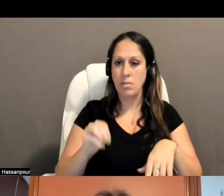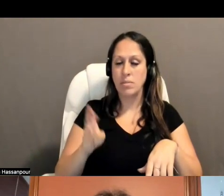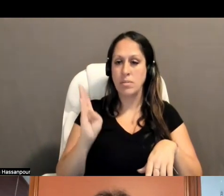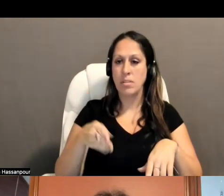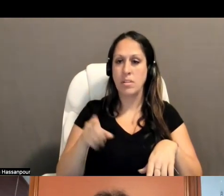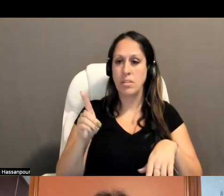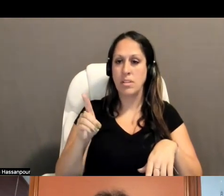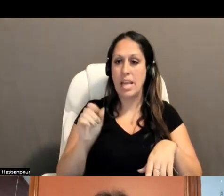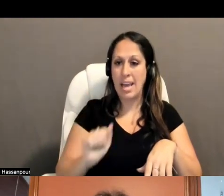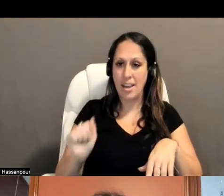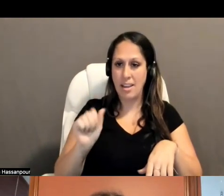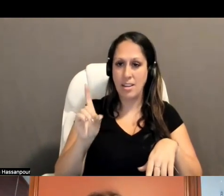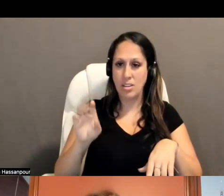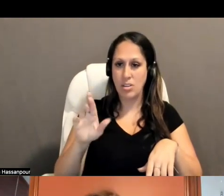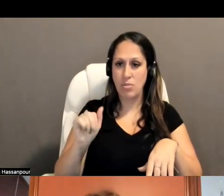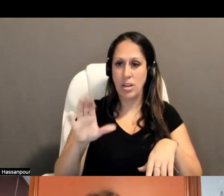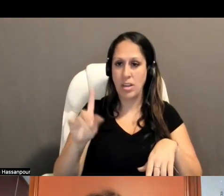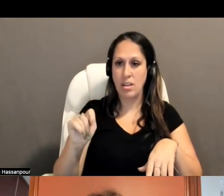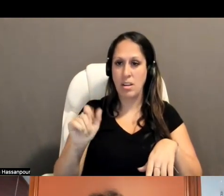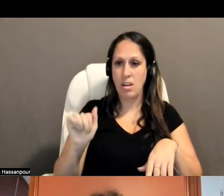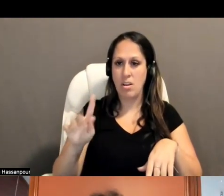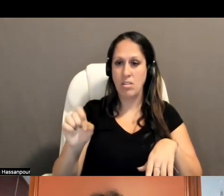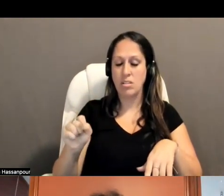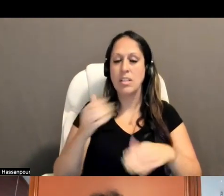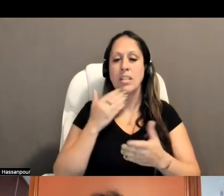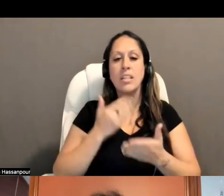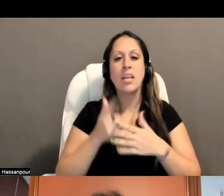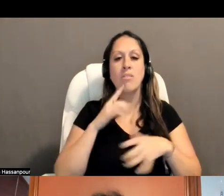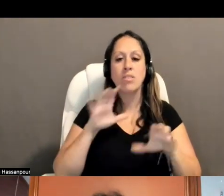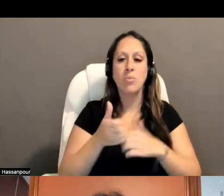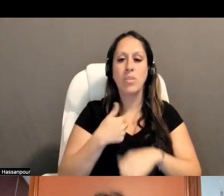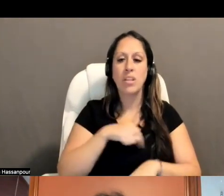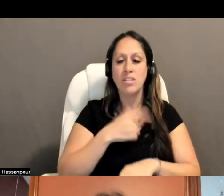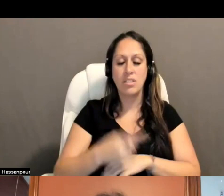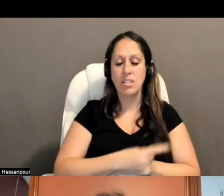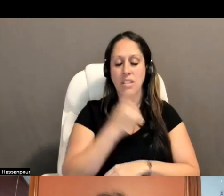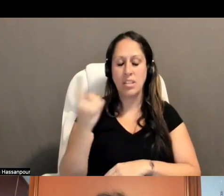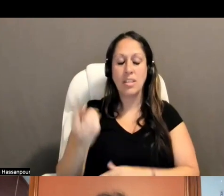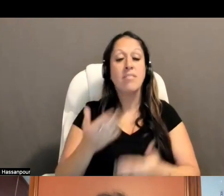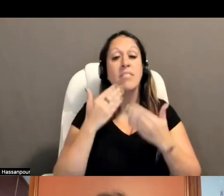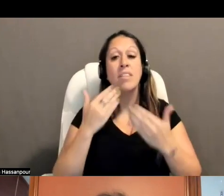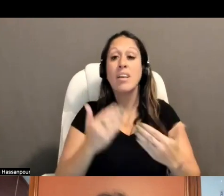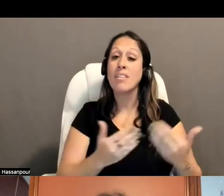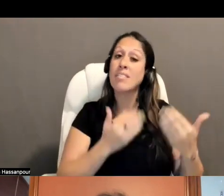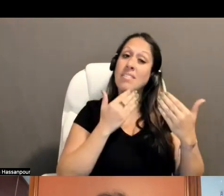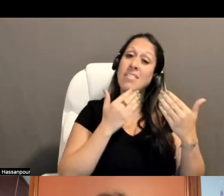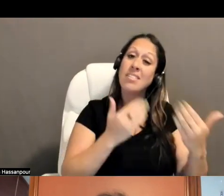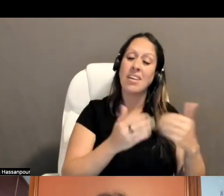youtube.com/@DrakeItArts. Thank you so much for being with us today. Yes, thank you. Thank you.